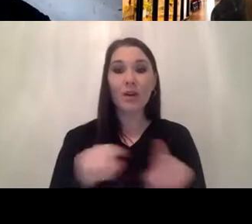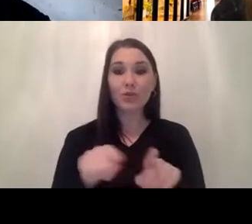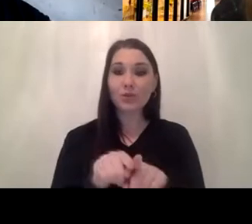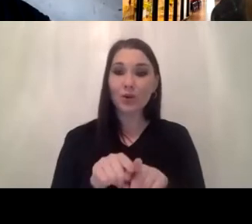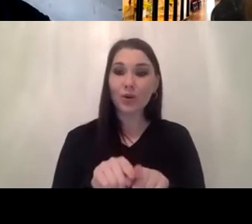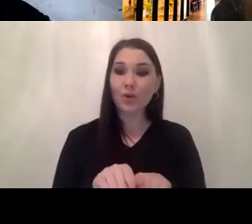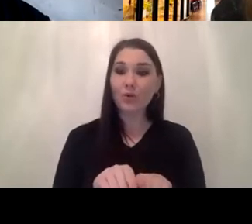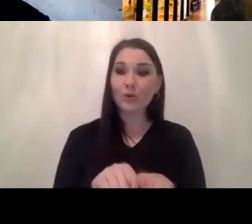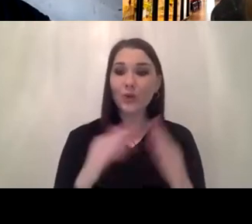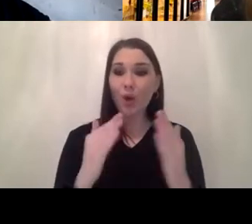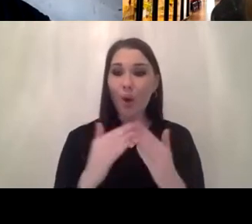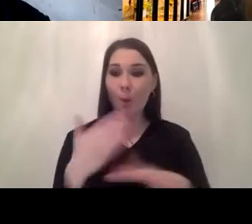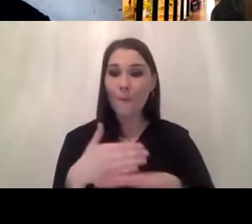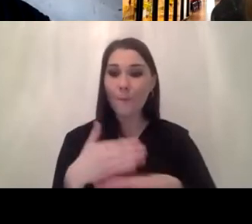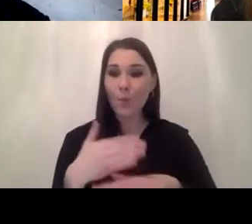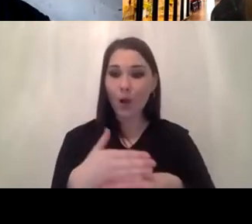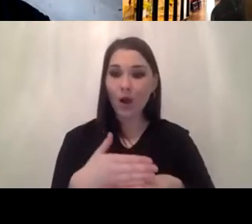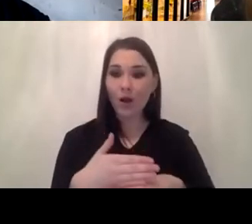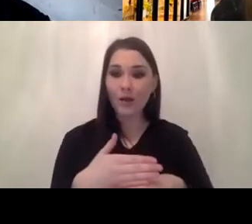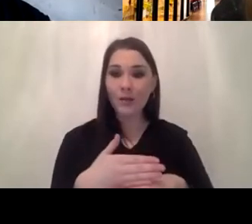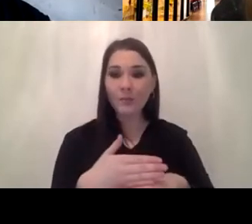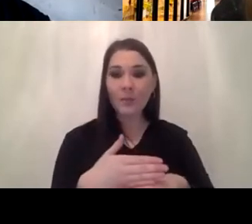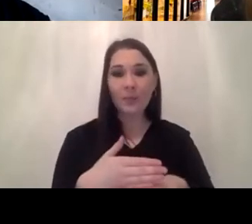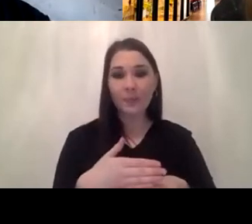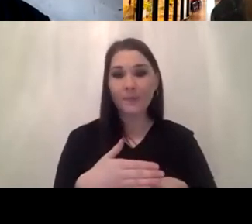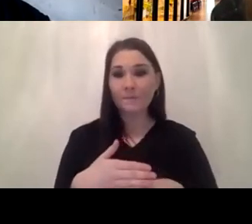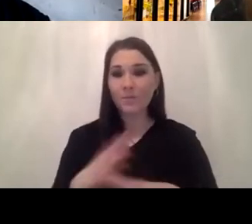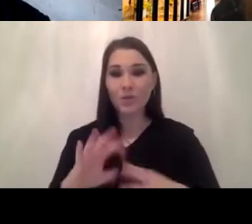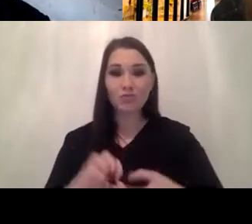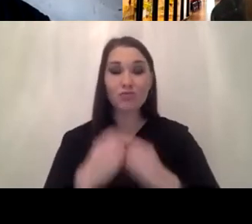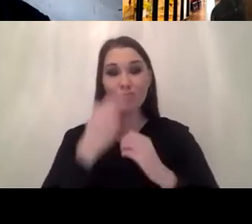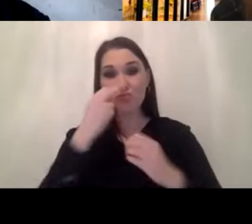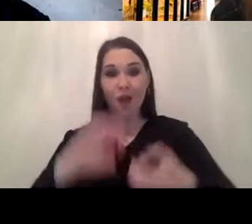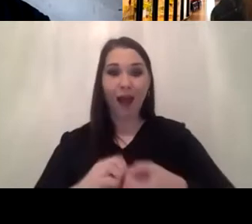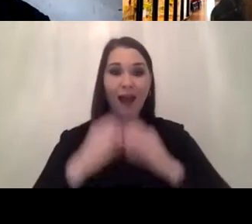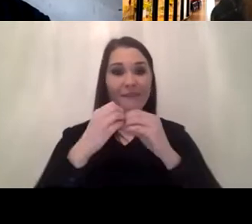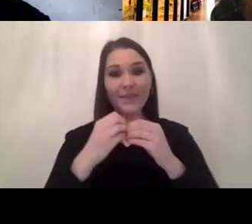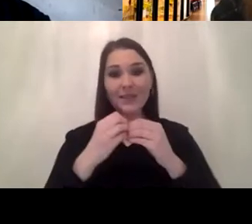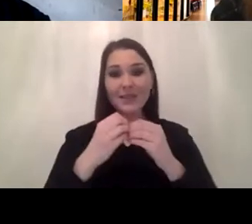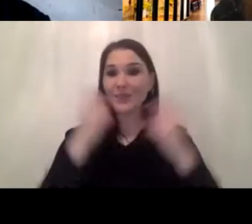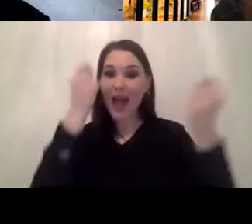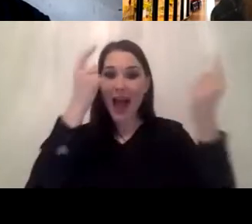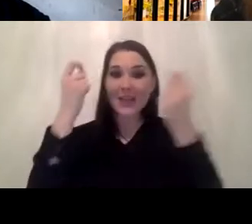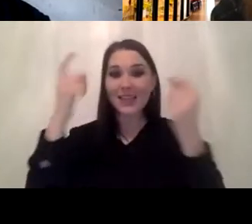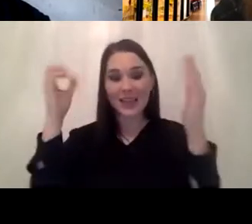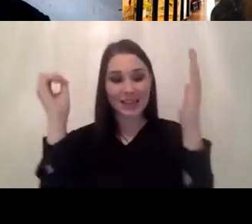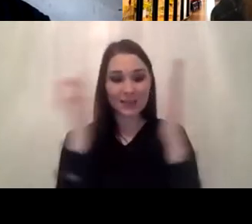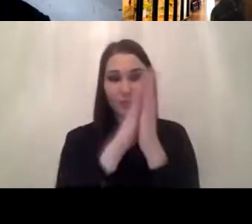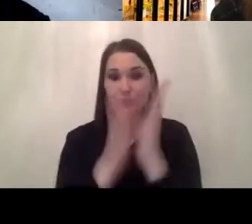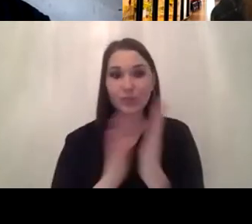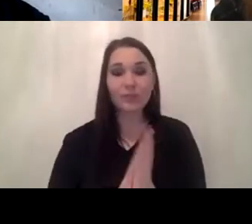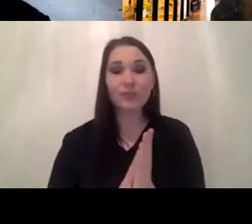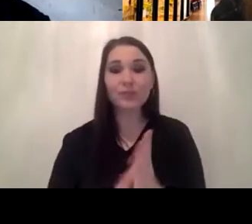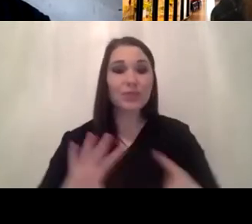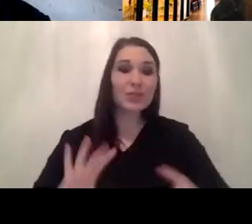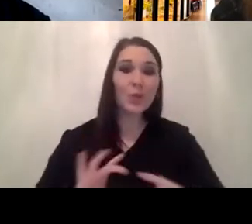homework to come along. There was stuff for them to read of drafts we'd put together and ideas. So I think that works really well if you invest